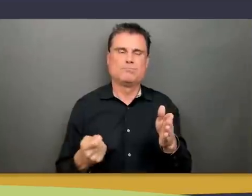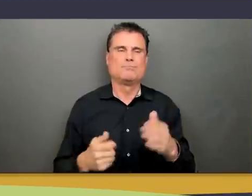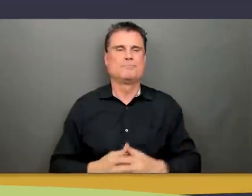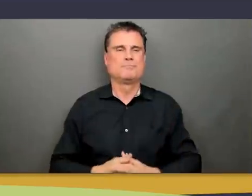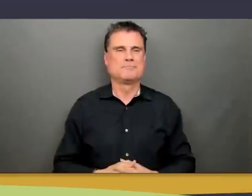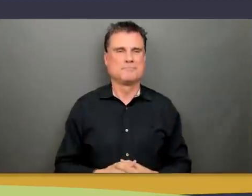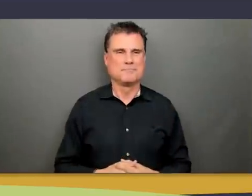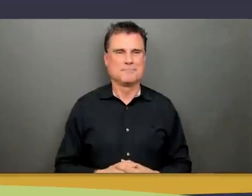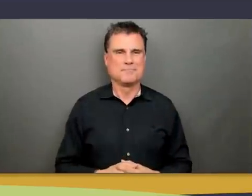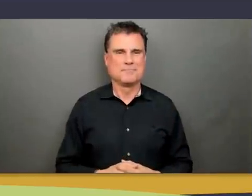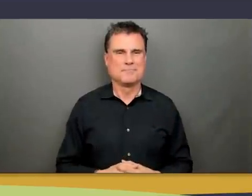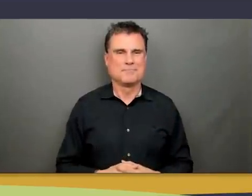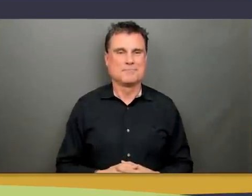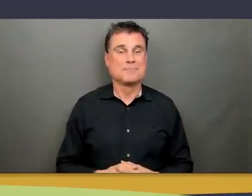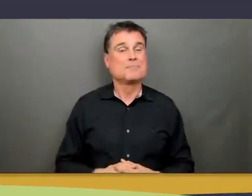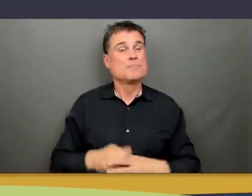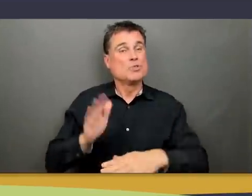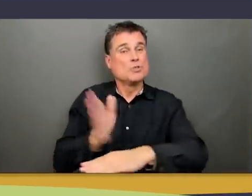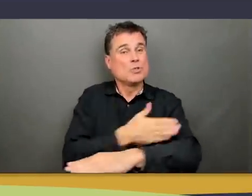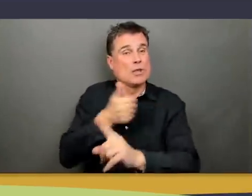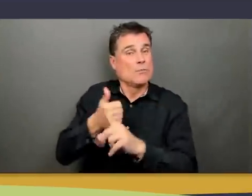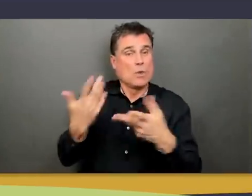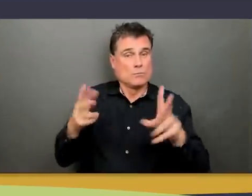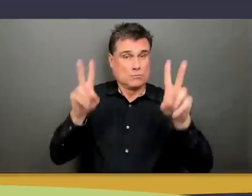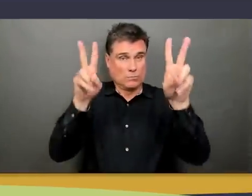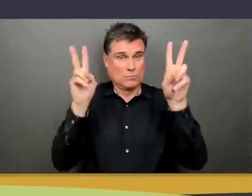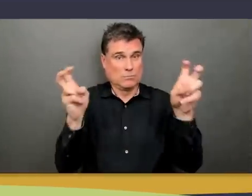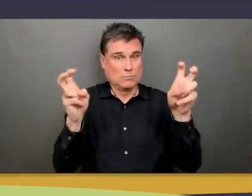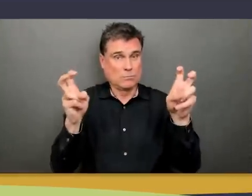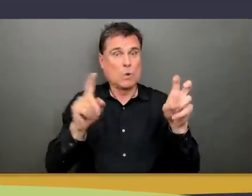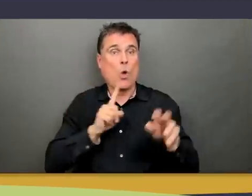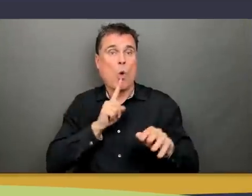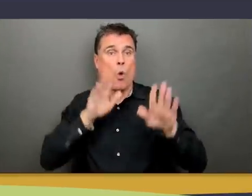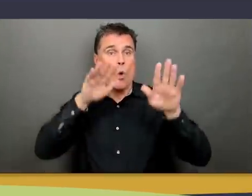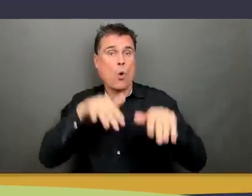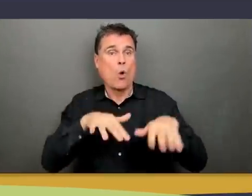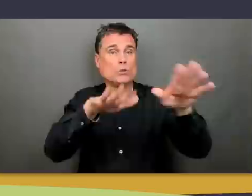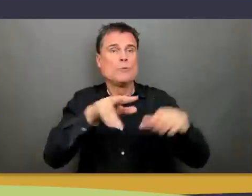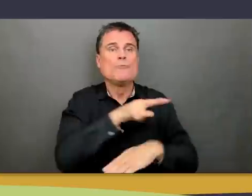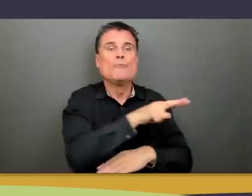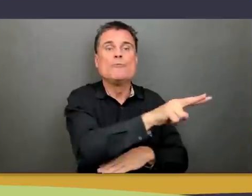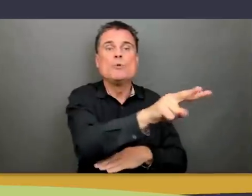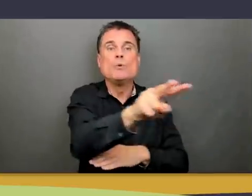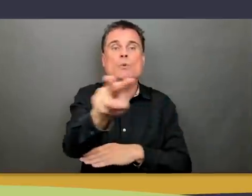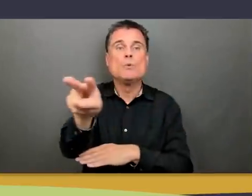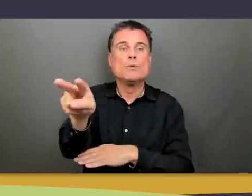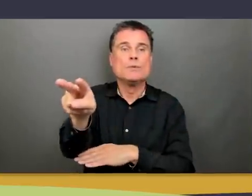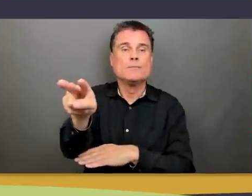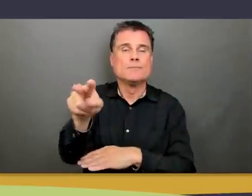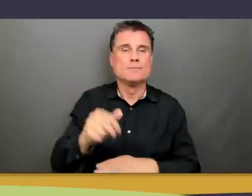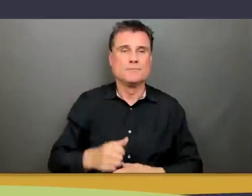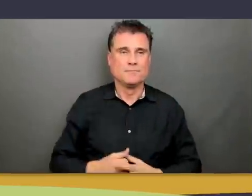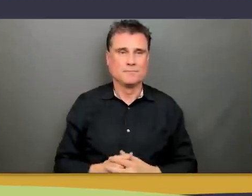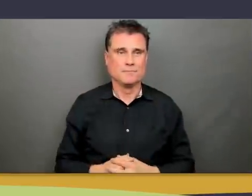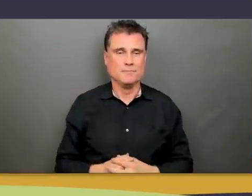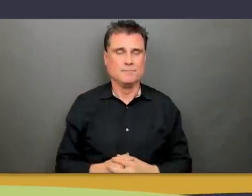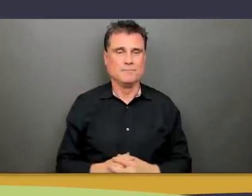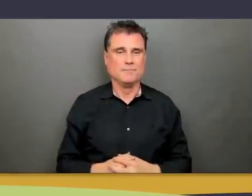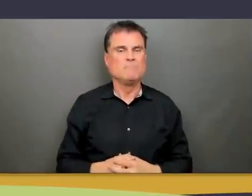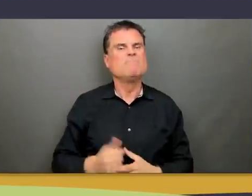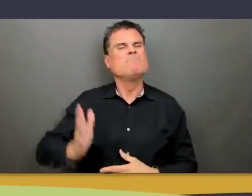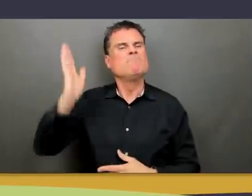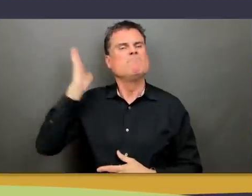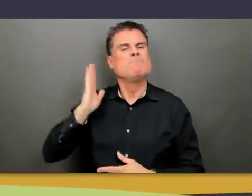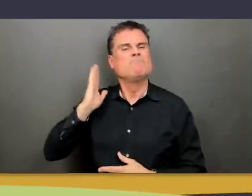called Ocean Views. It came to me when I was in my partner's community in the house. I was looking out in the water and the sun